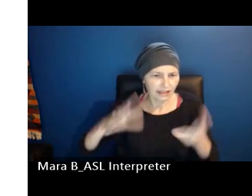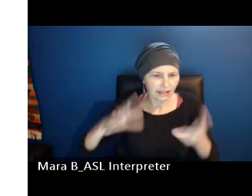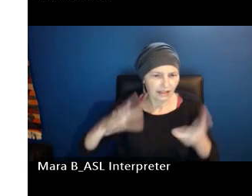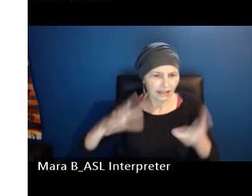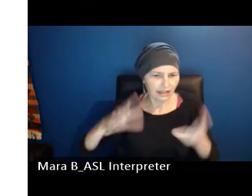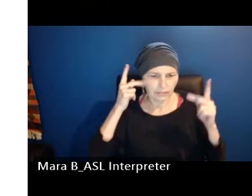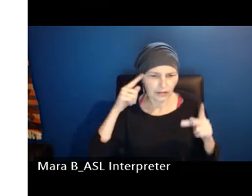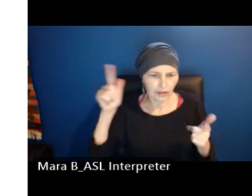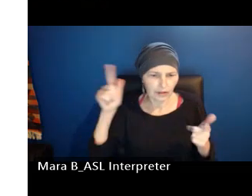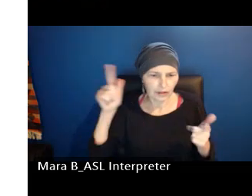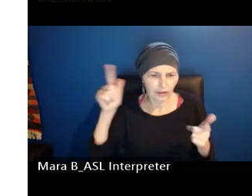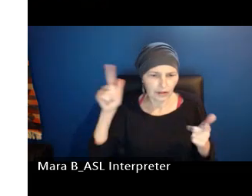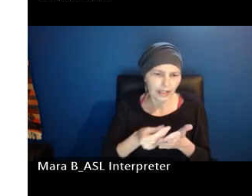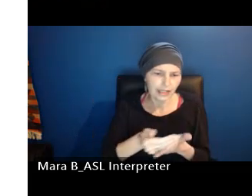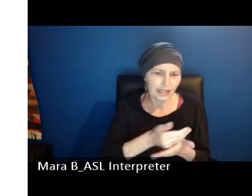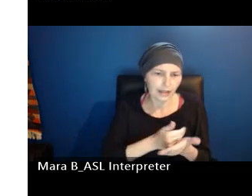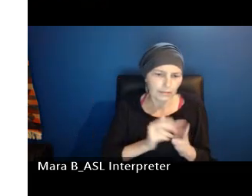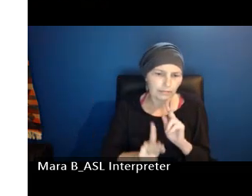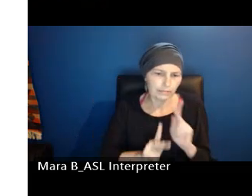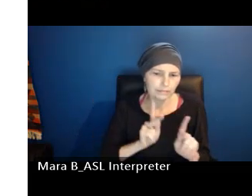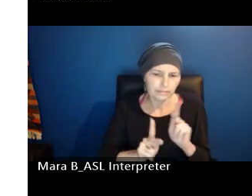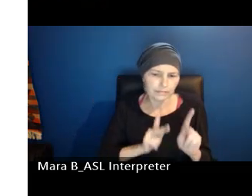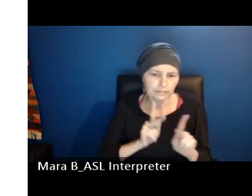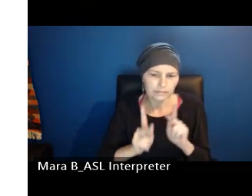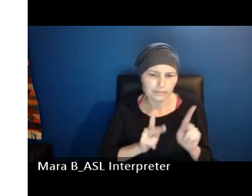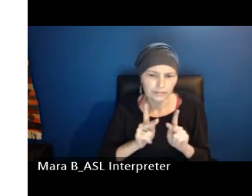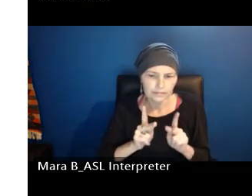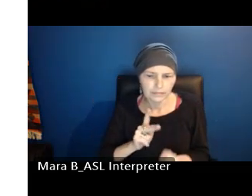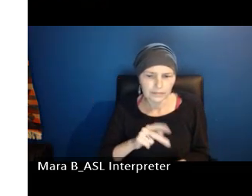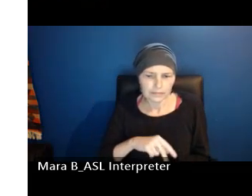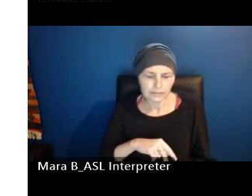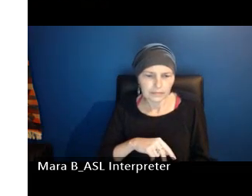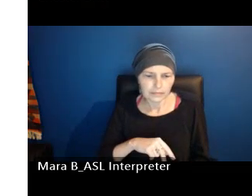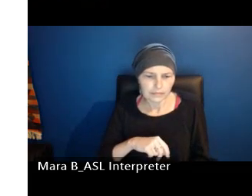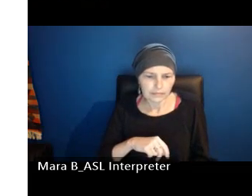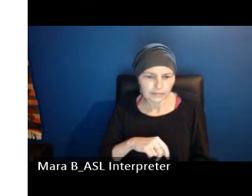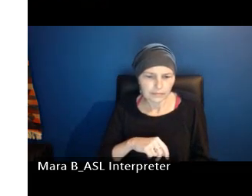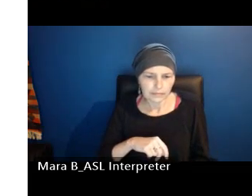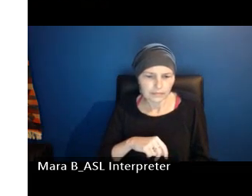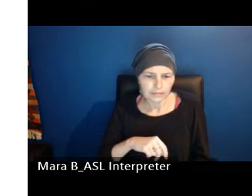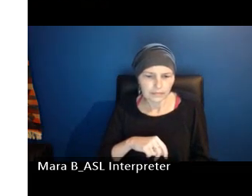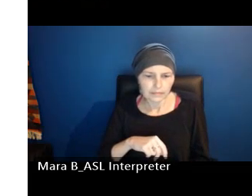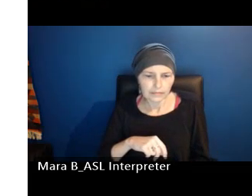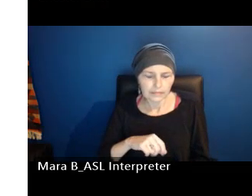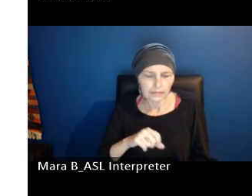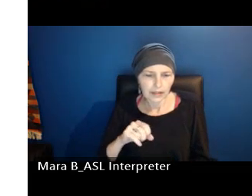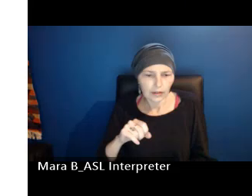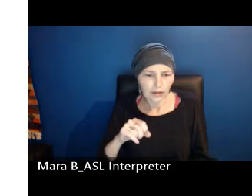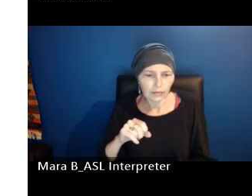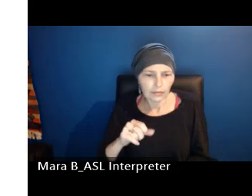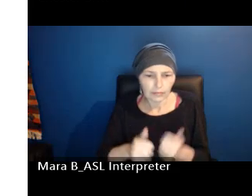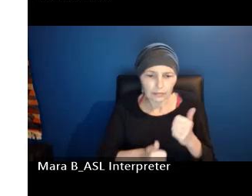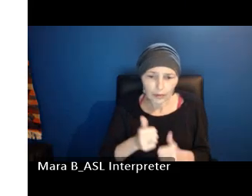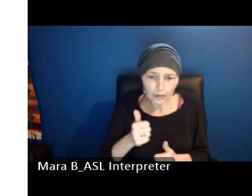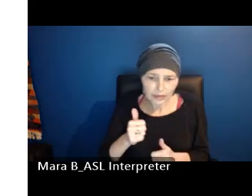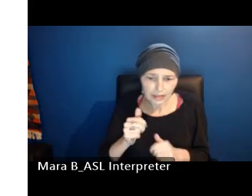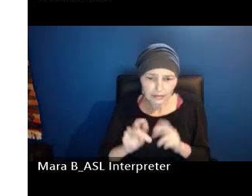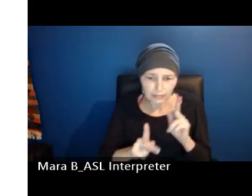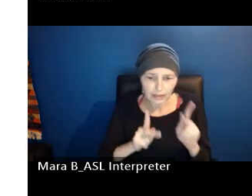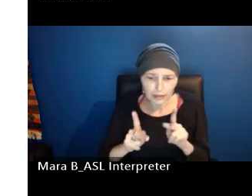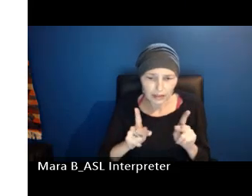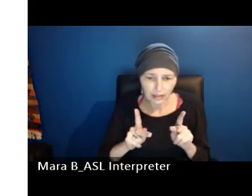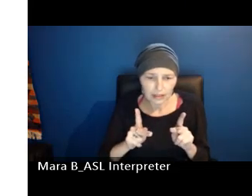income people. There's not a whole lot of rich people, but if they could say, oh, they're for us. Most people are for us because